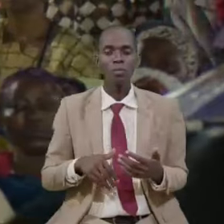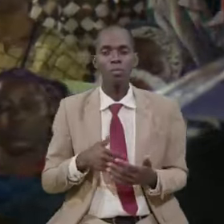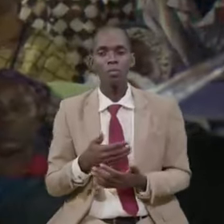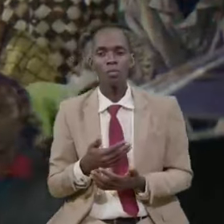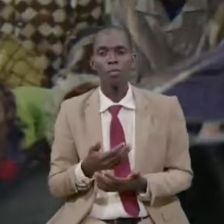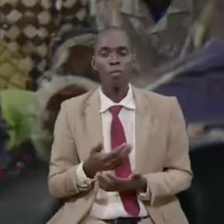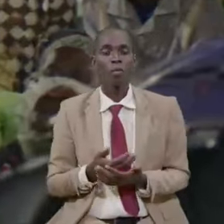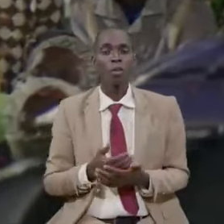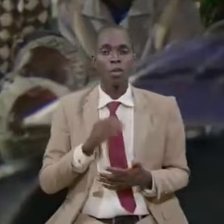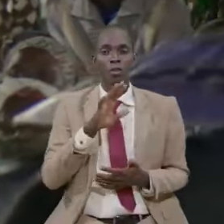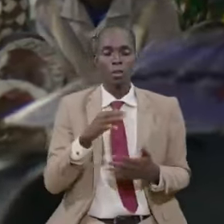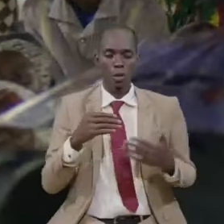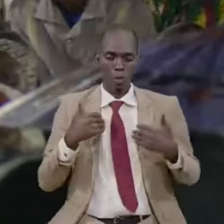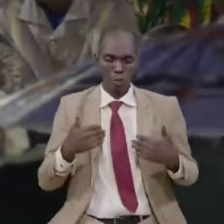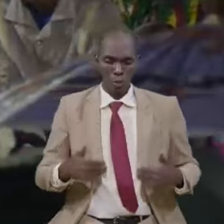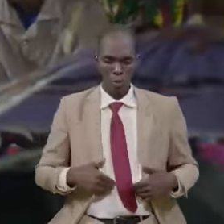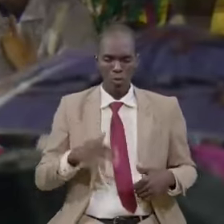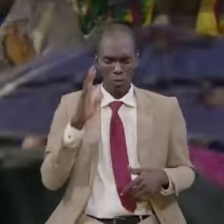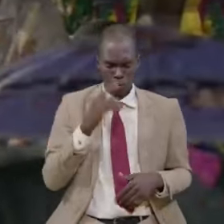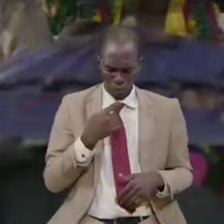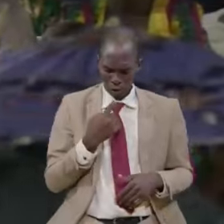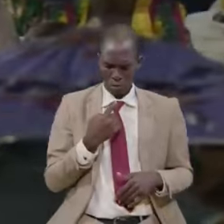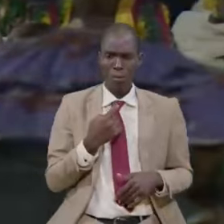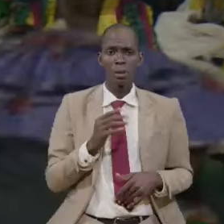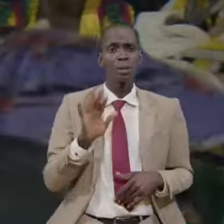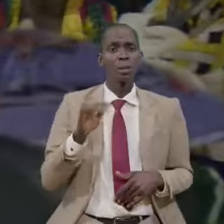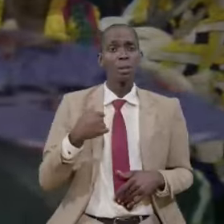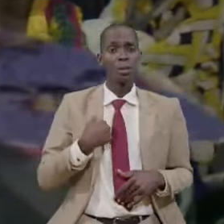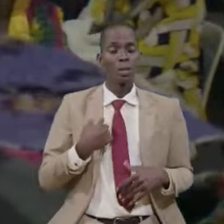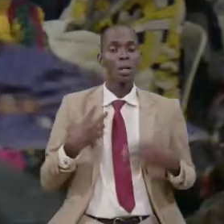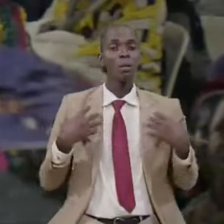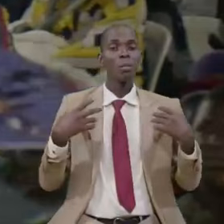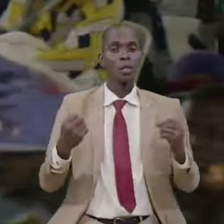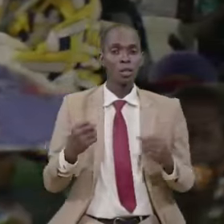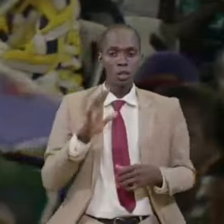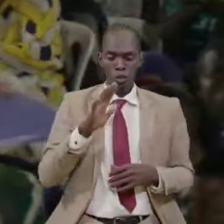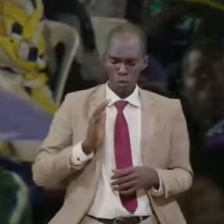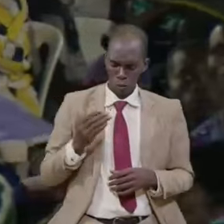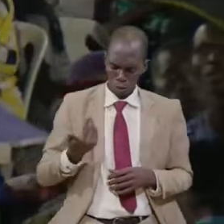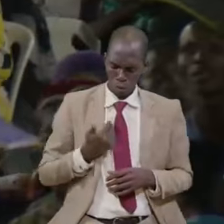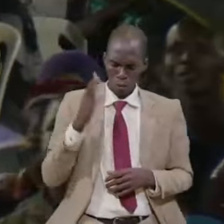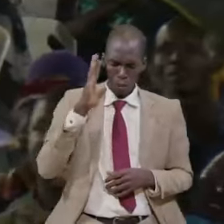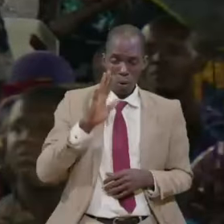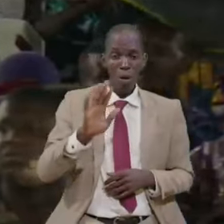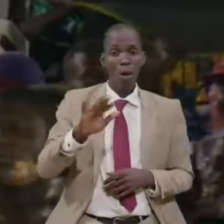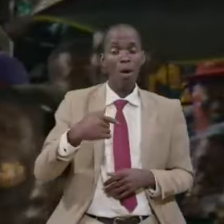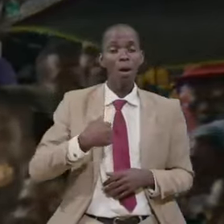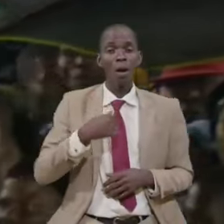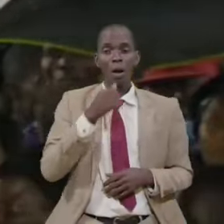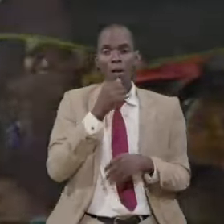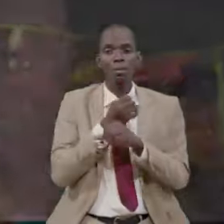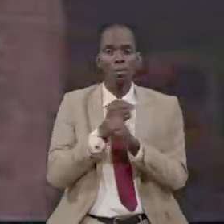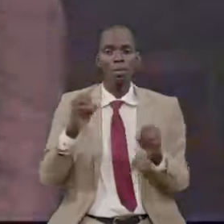say, I am healed. Your soul will say, I am saved. Your mind